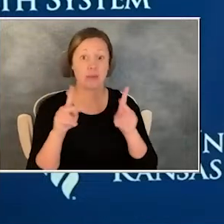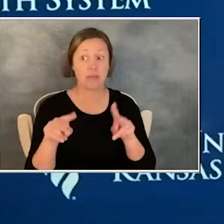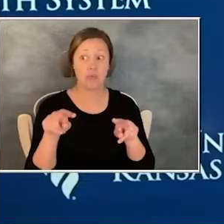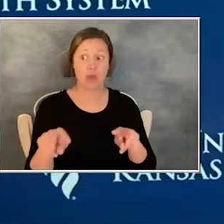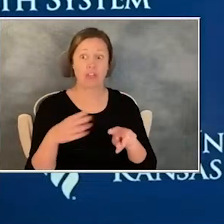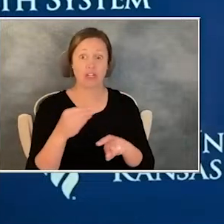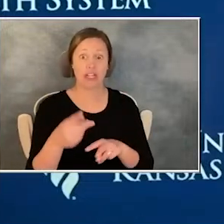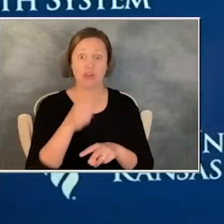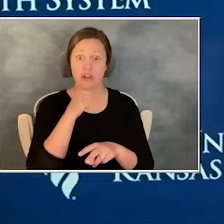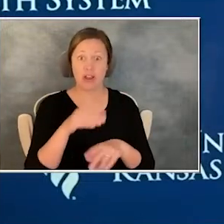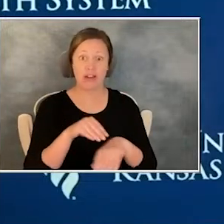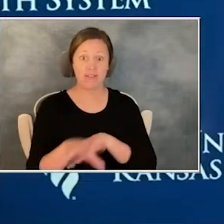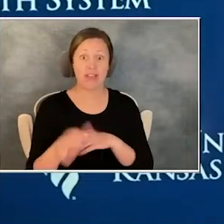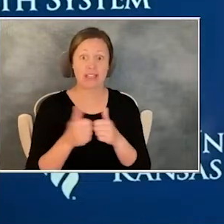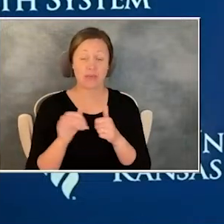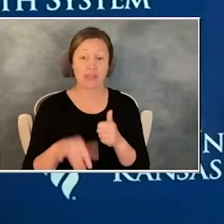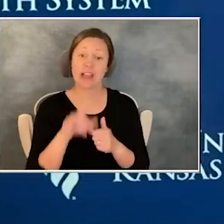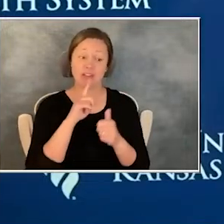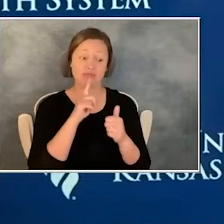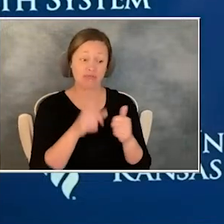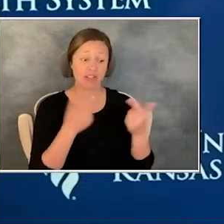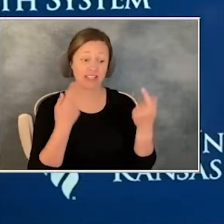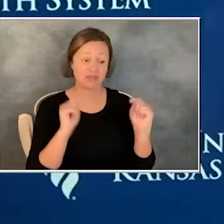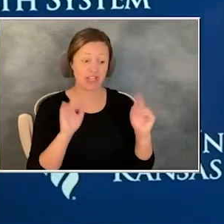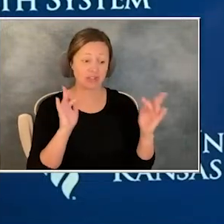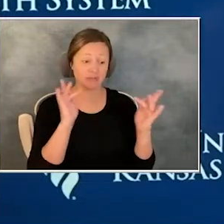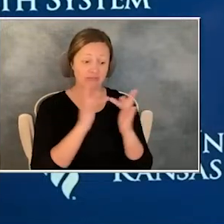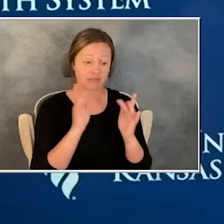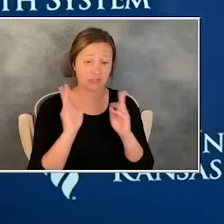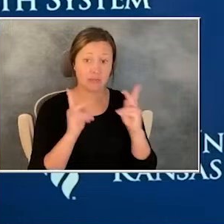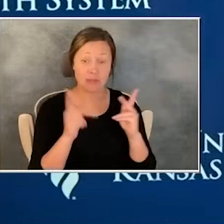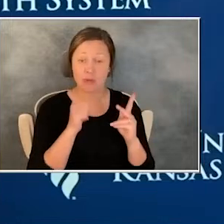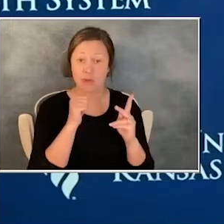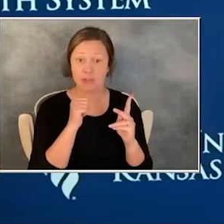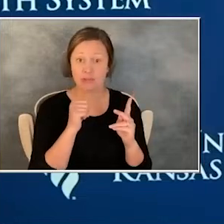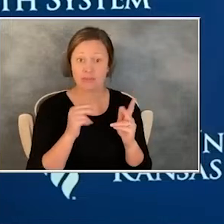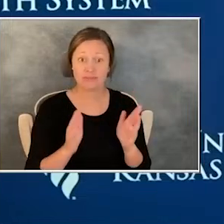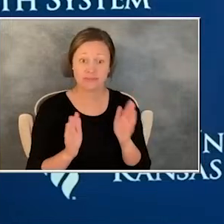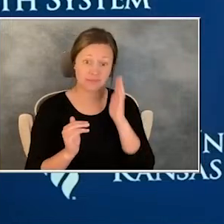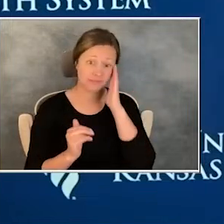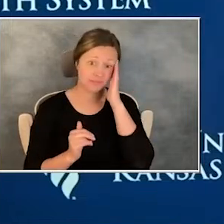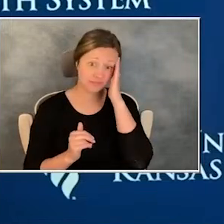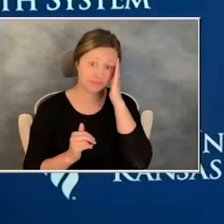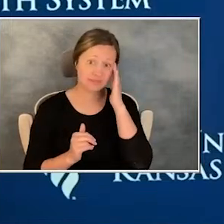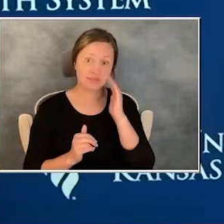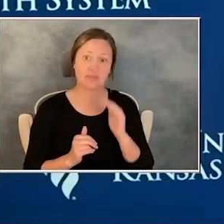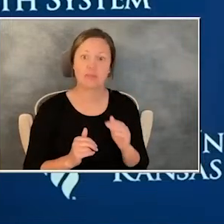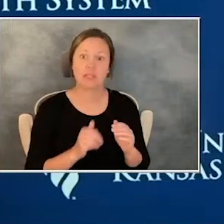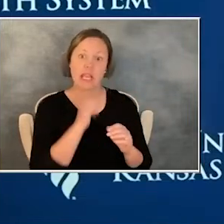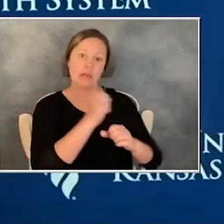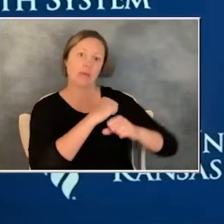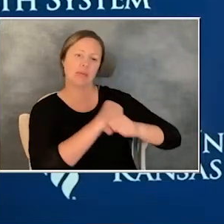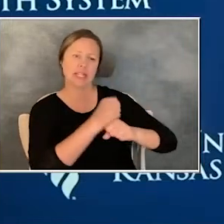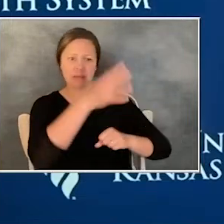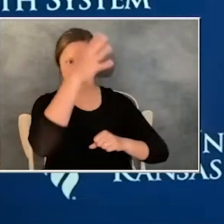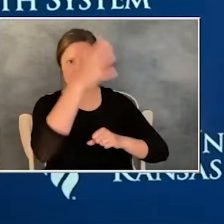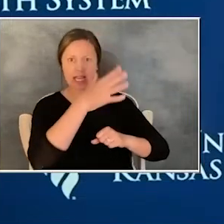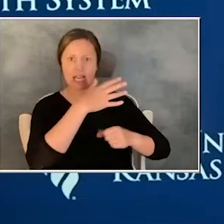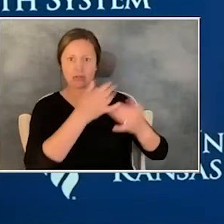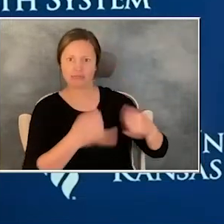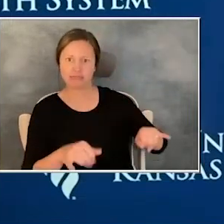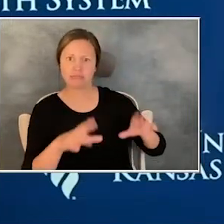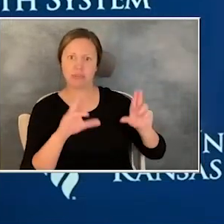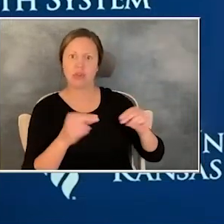it, reach out to people. Don't let them. They're not. I wouldn't have been protecting my dad to keep him from you. I would have been isolating him and